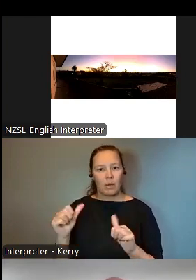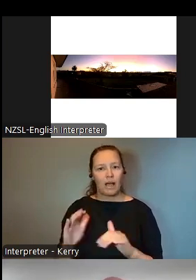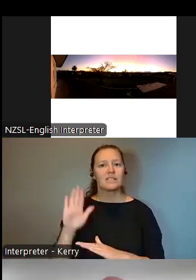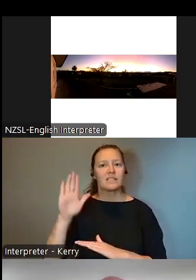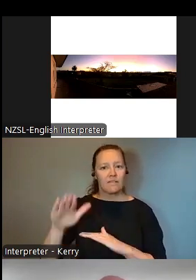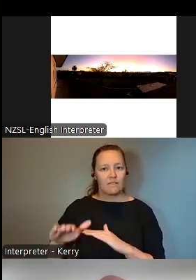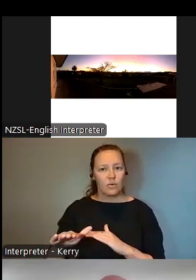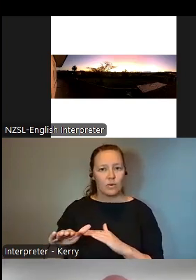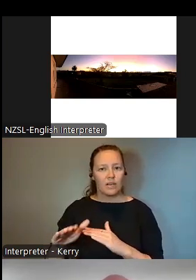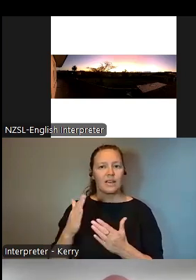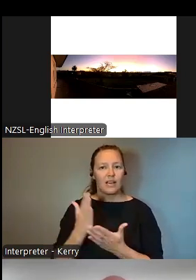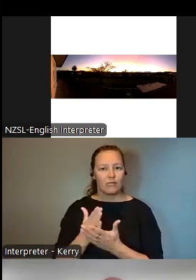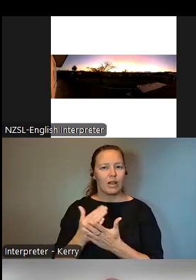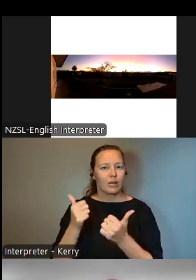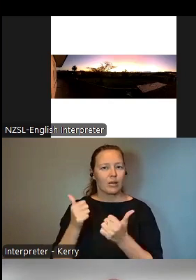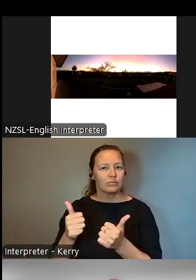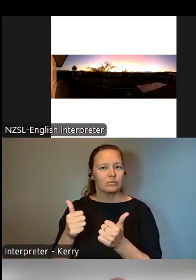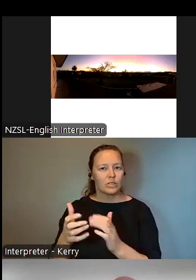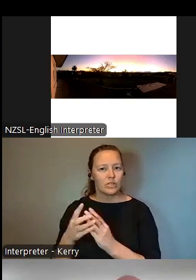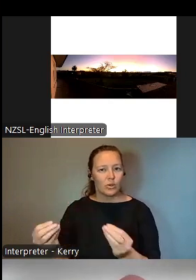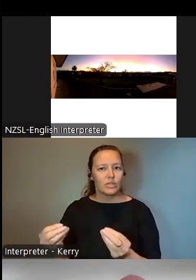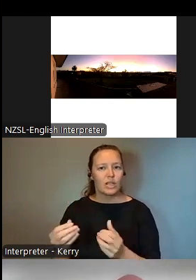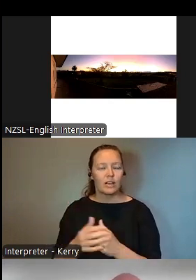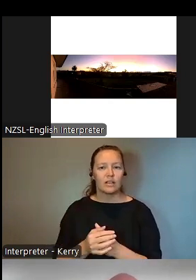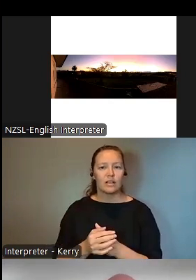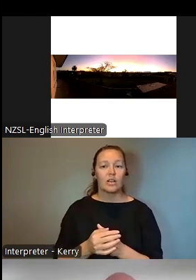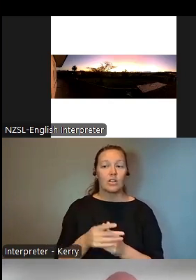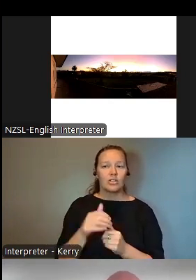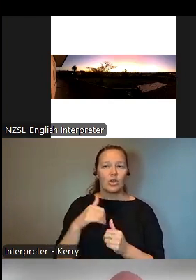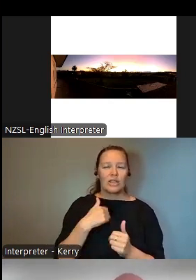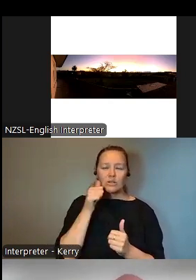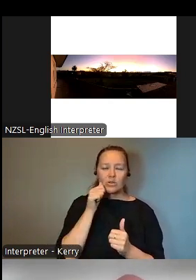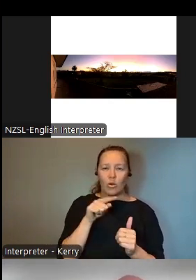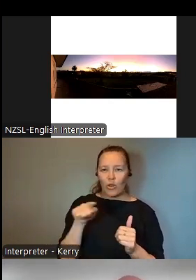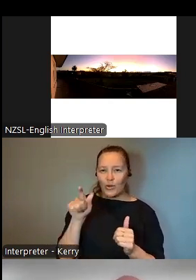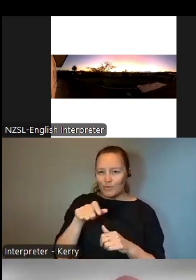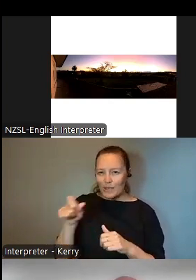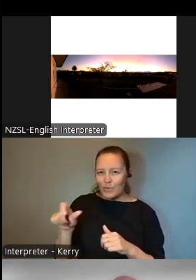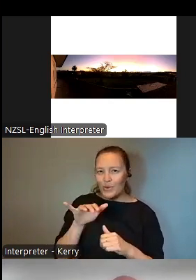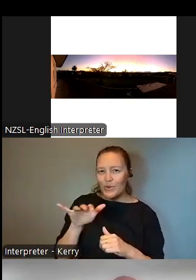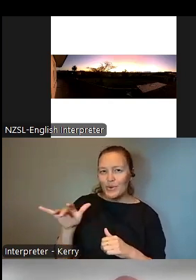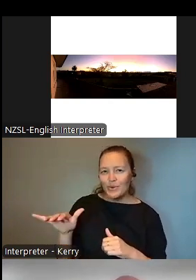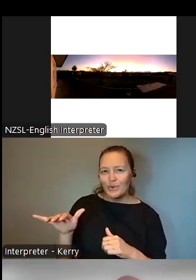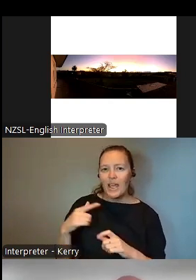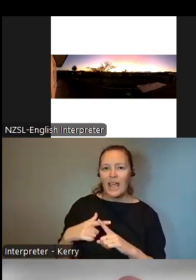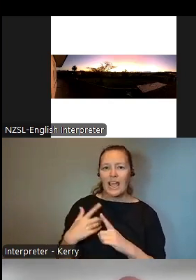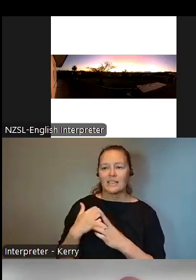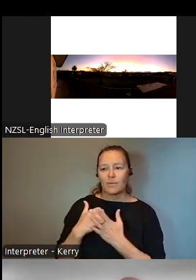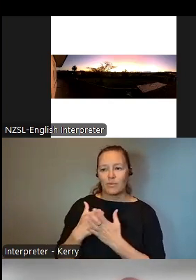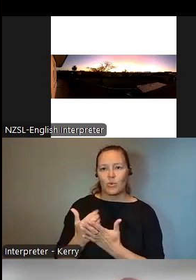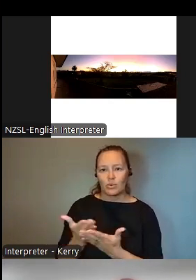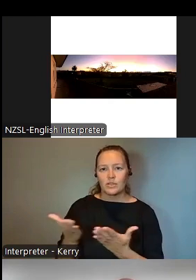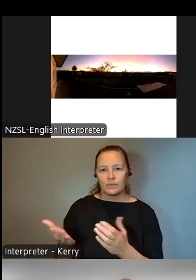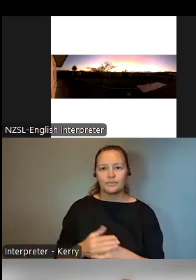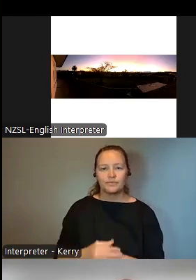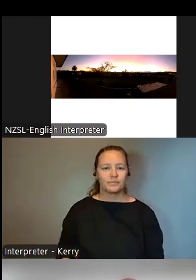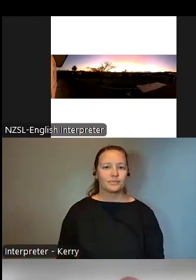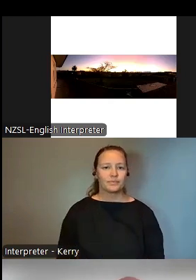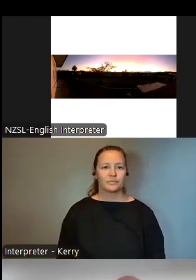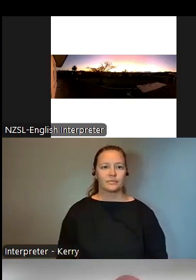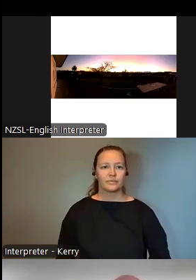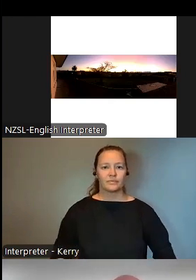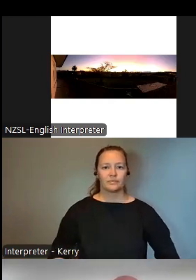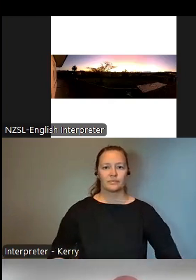that we've been looking for. So know who those people are, stay close to them and support them. Rather